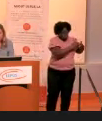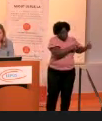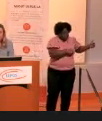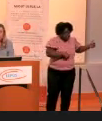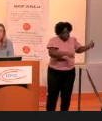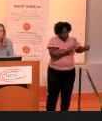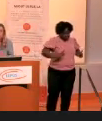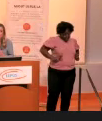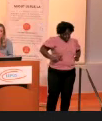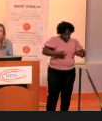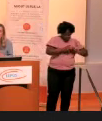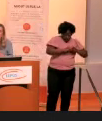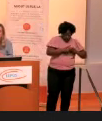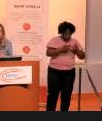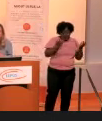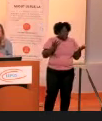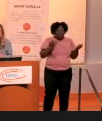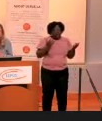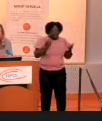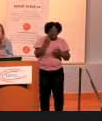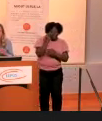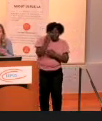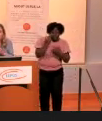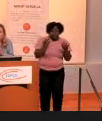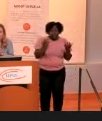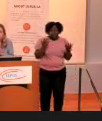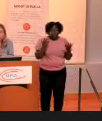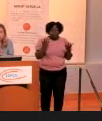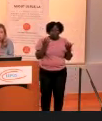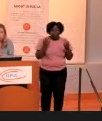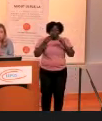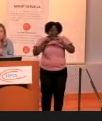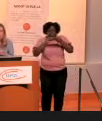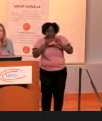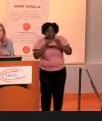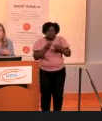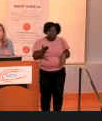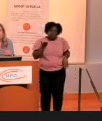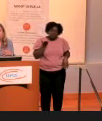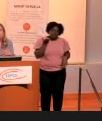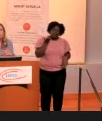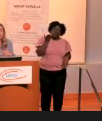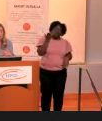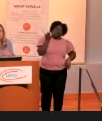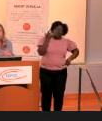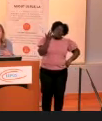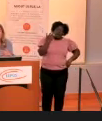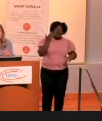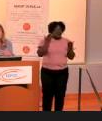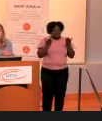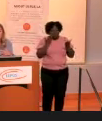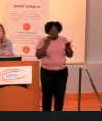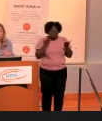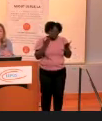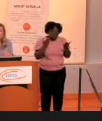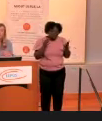involvement. What it can't tell us is maybe these numbers are going up because there are more people being diagnosed with lupus